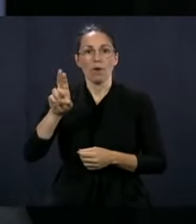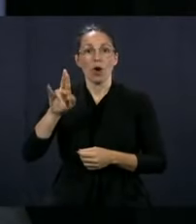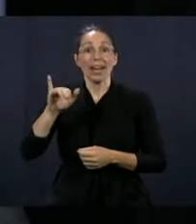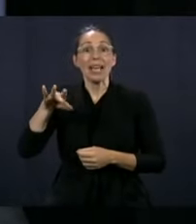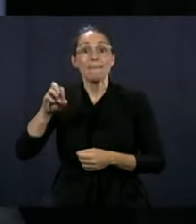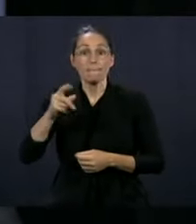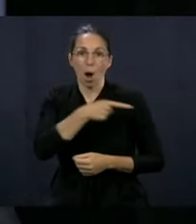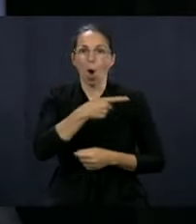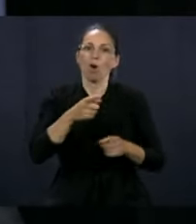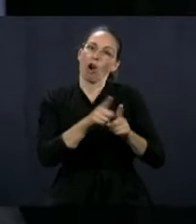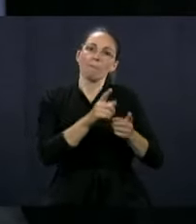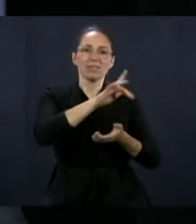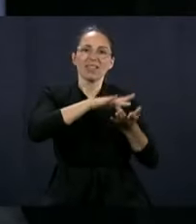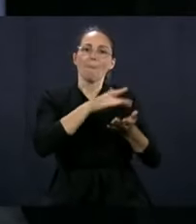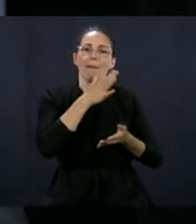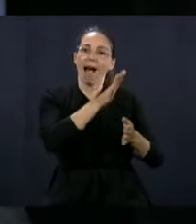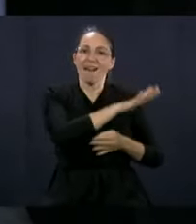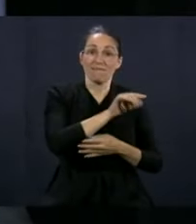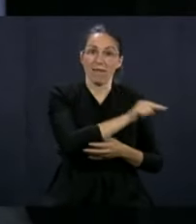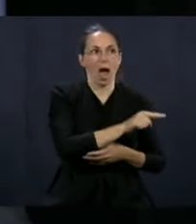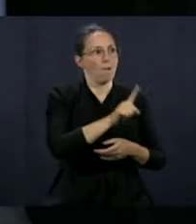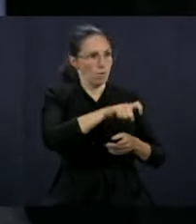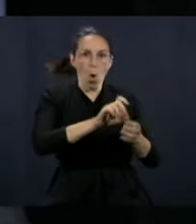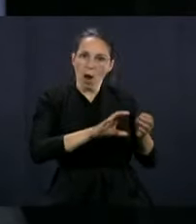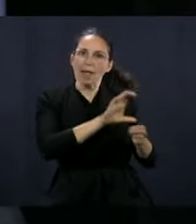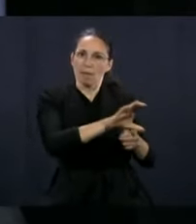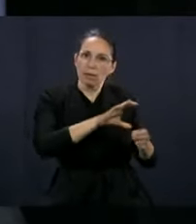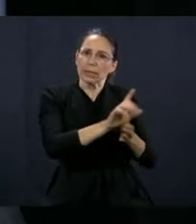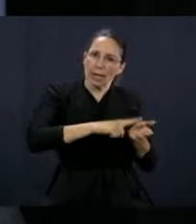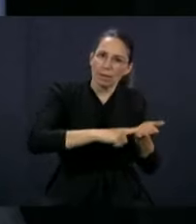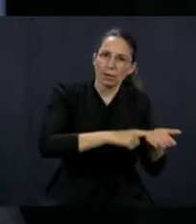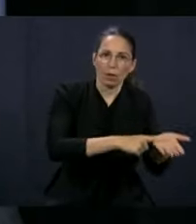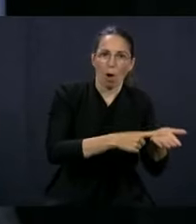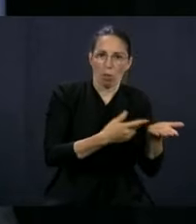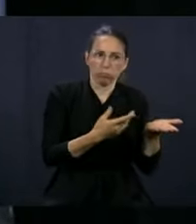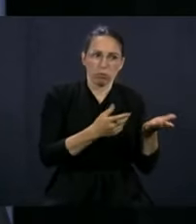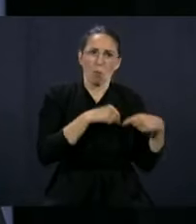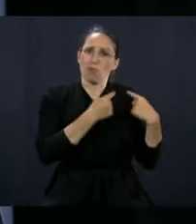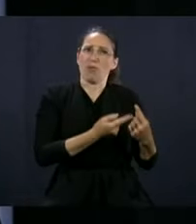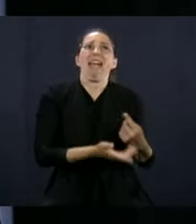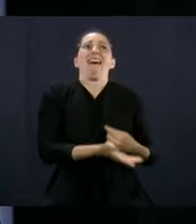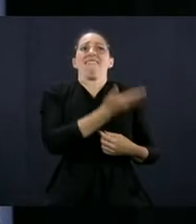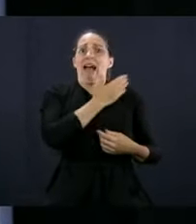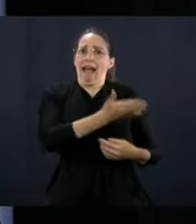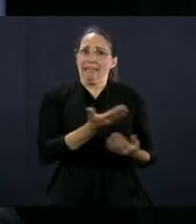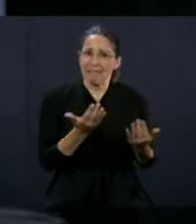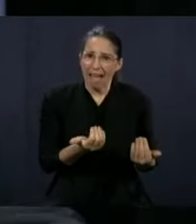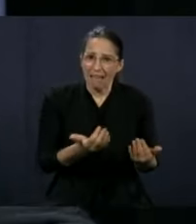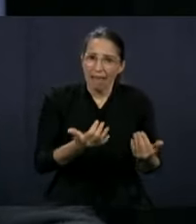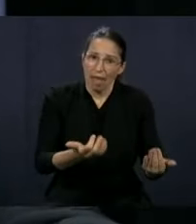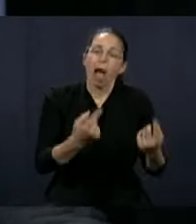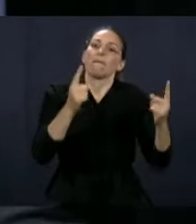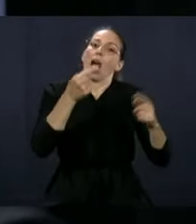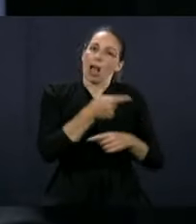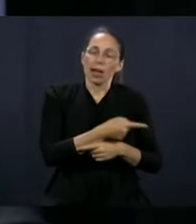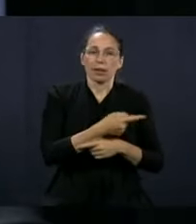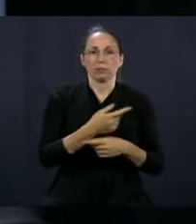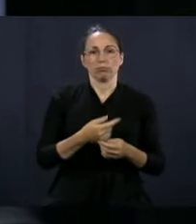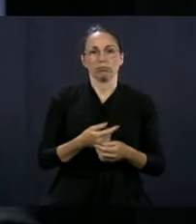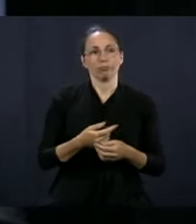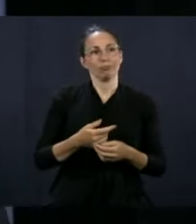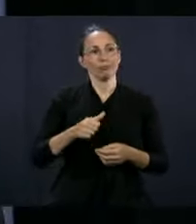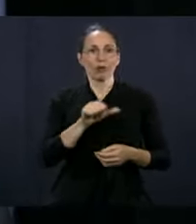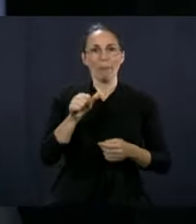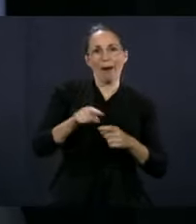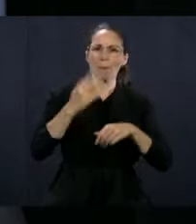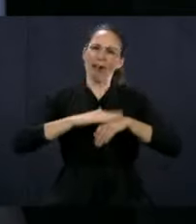been expected for at least 15 years, so it's not going to be luxury to invest that money in infrastructure